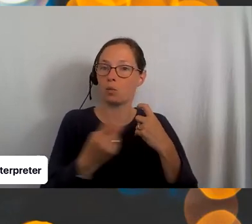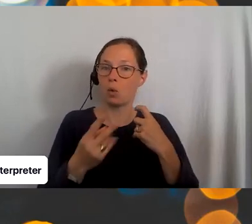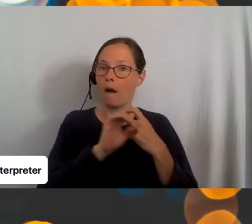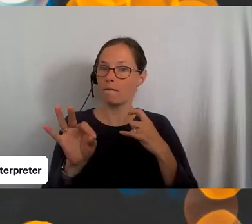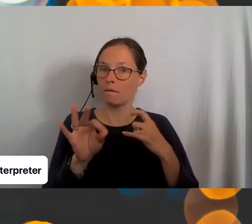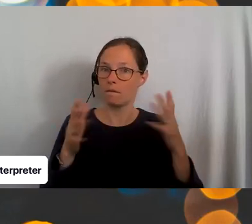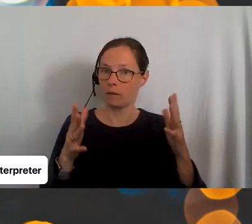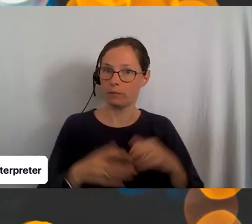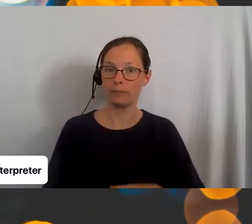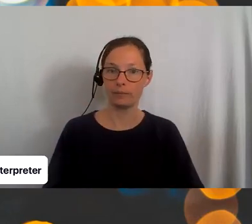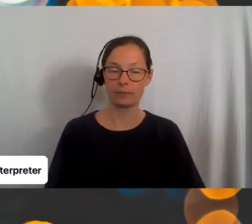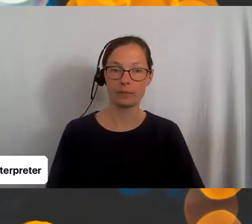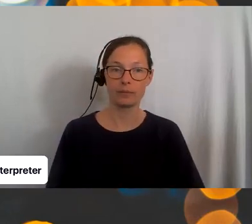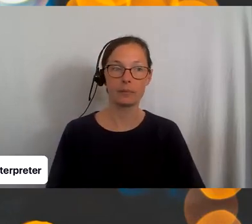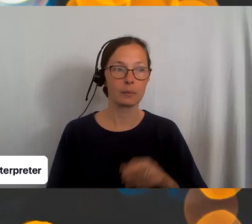Pattern